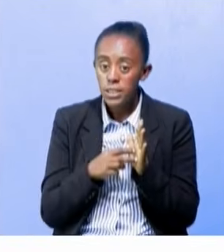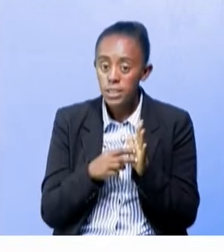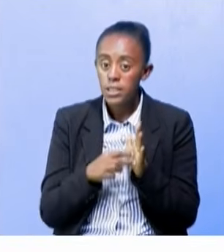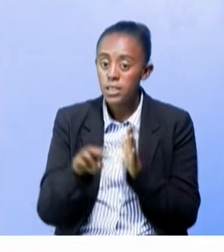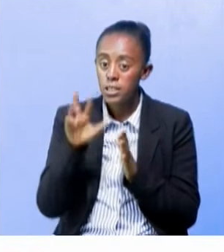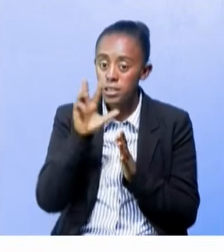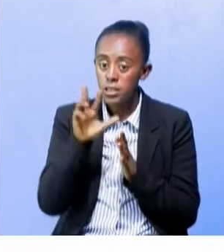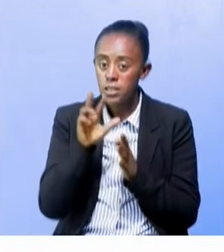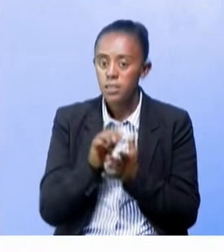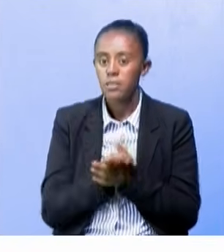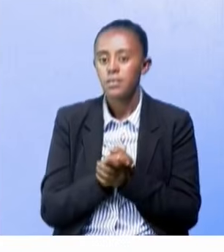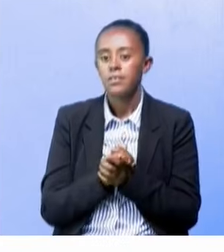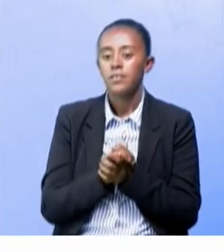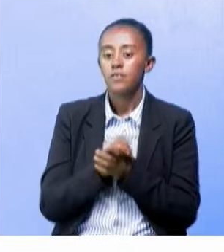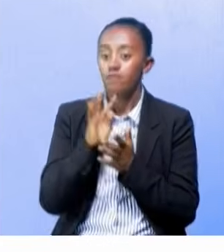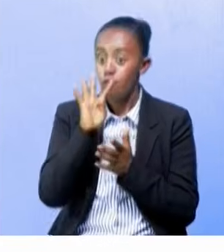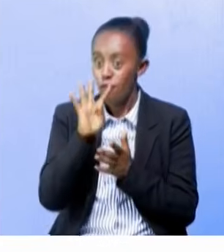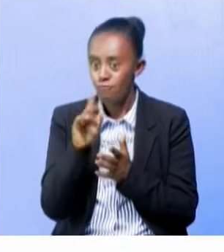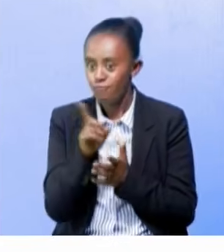number 4.